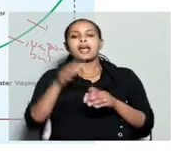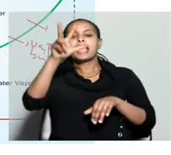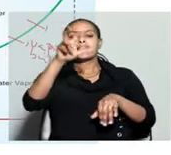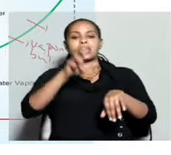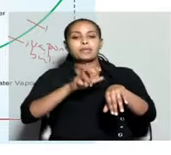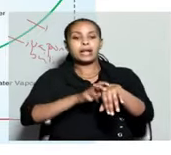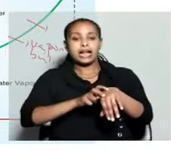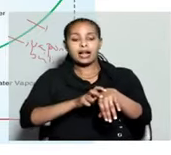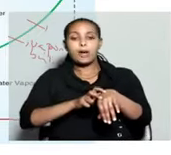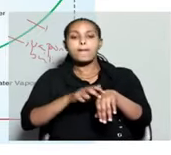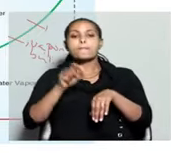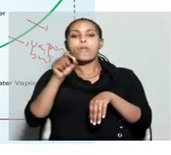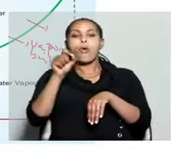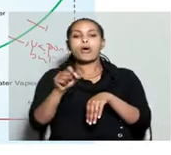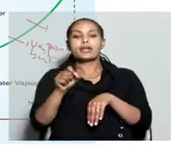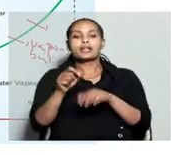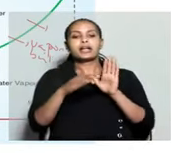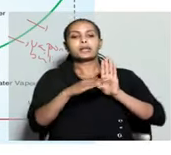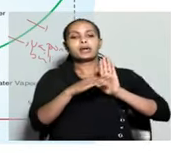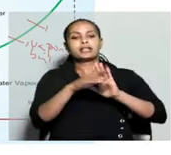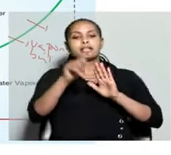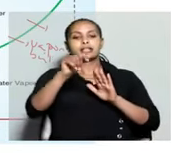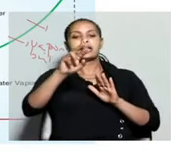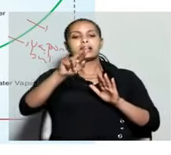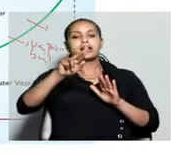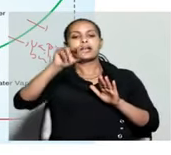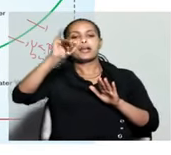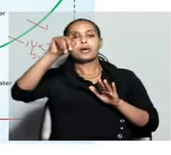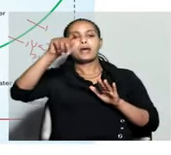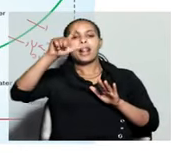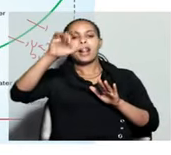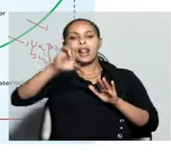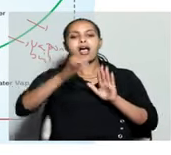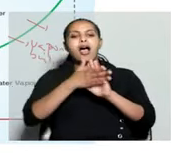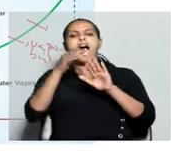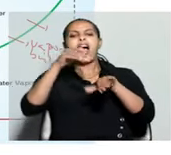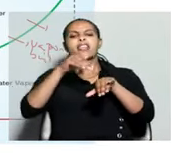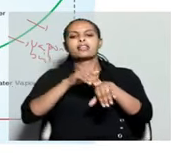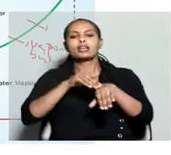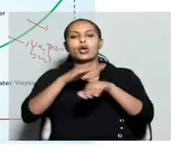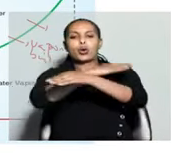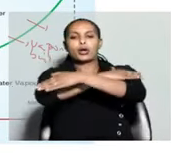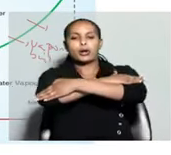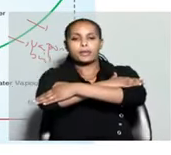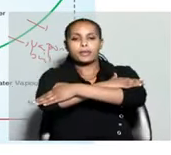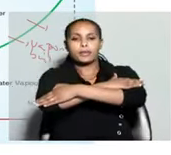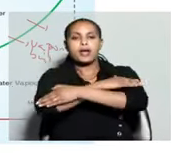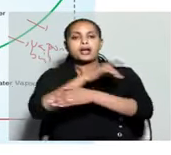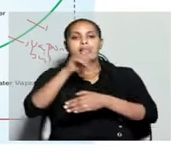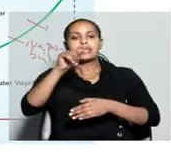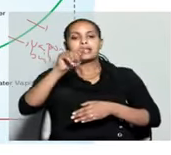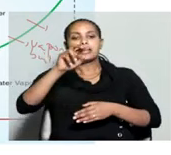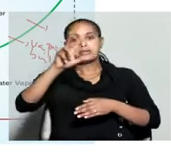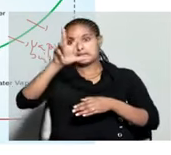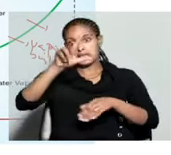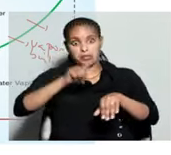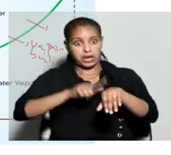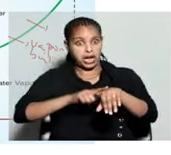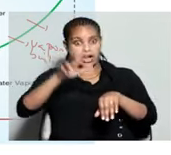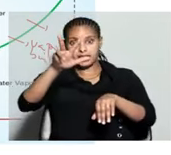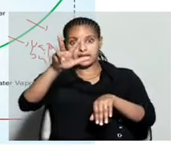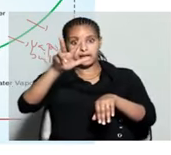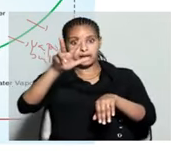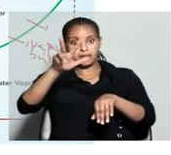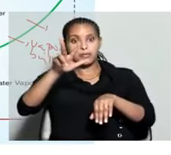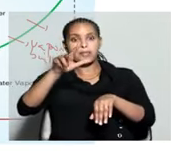triple point represents three phases at equilibrium. At triple point, this